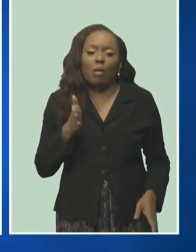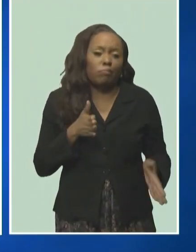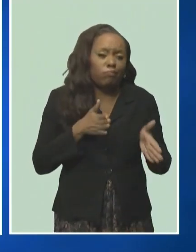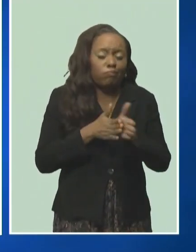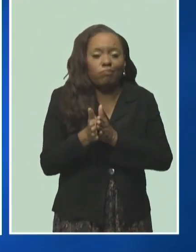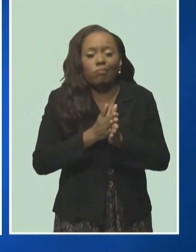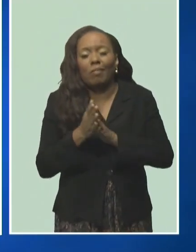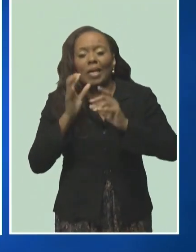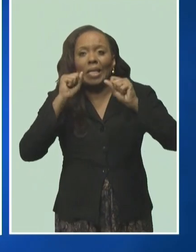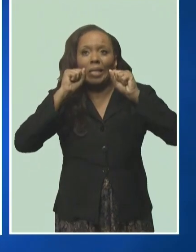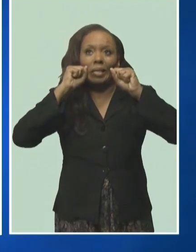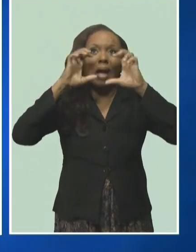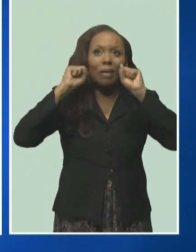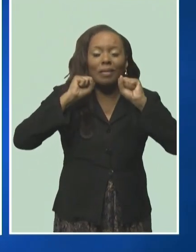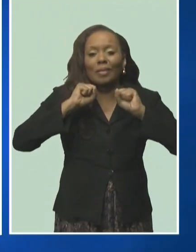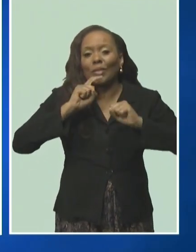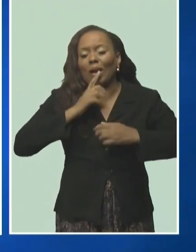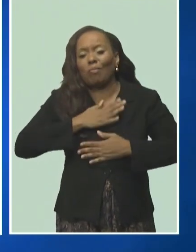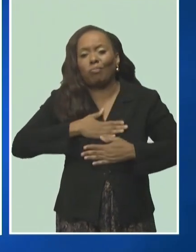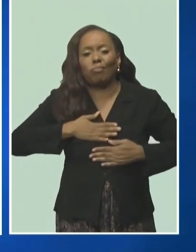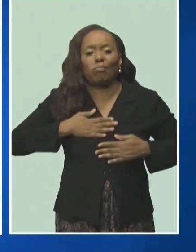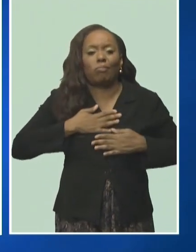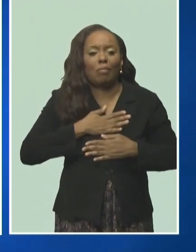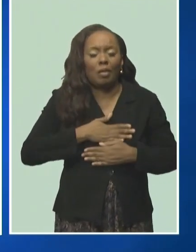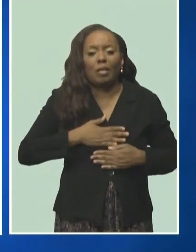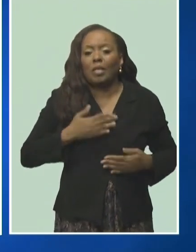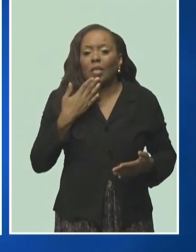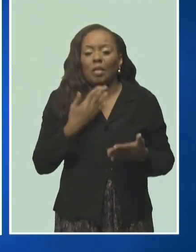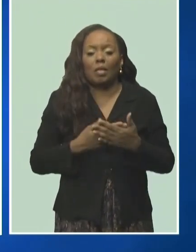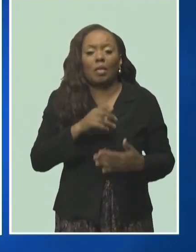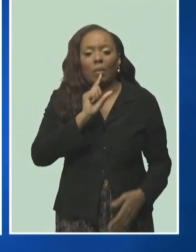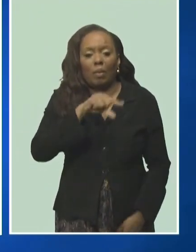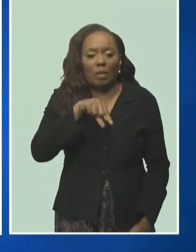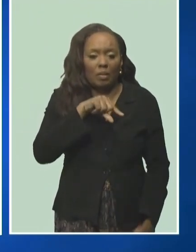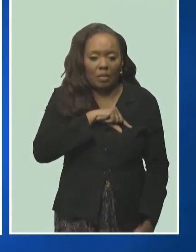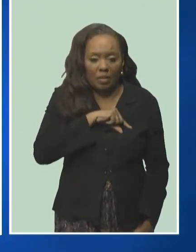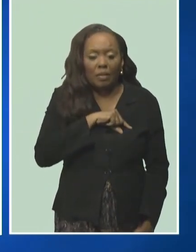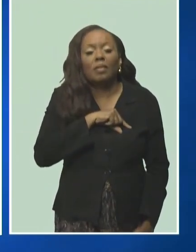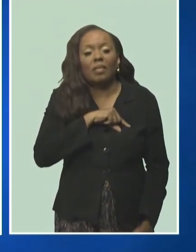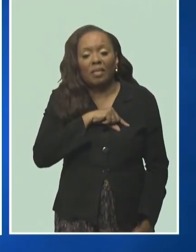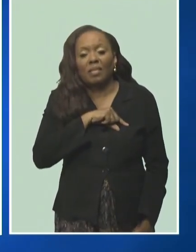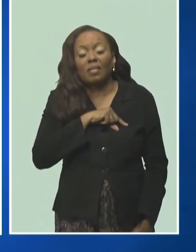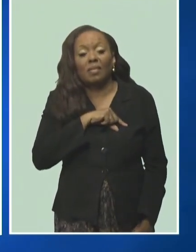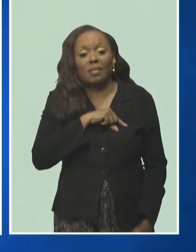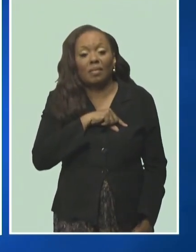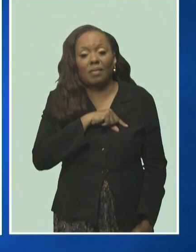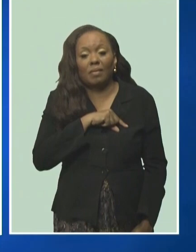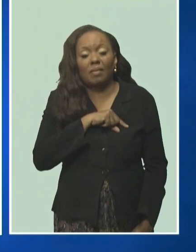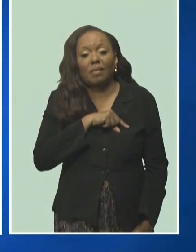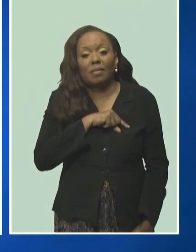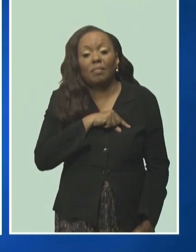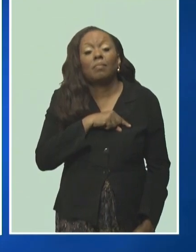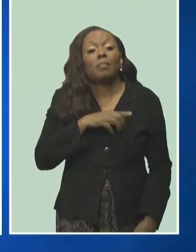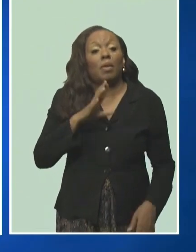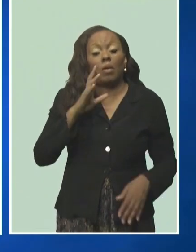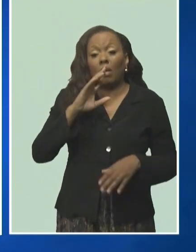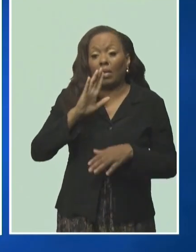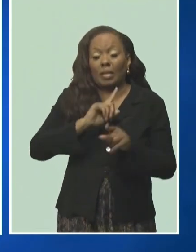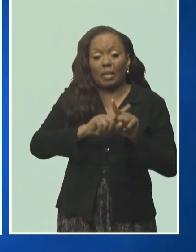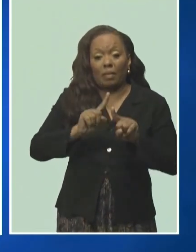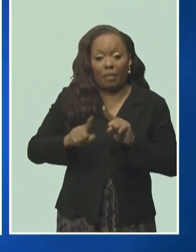and amazed and highly entertained at the quality of entertainment we have in these institutions and